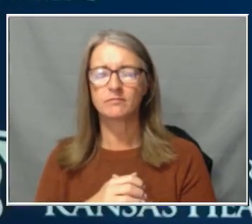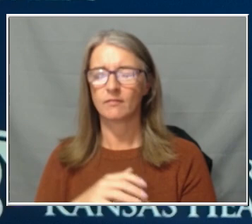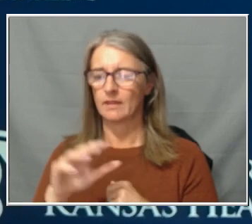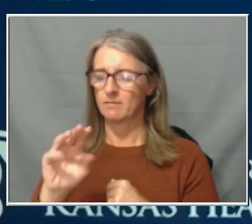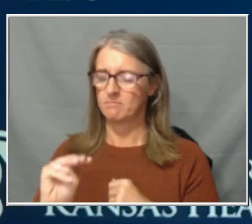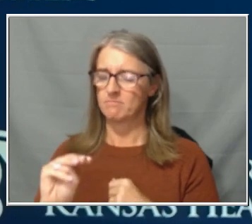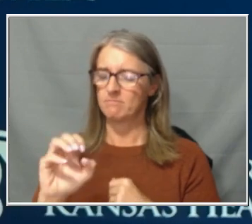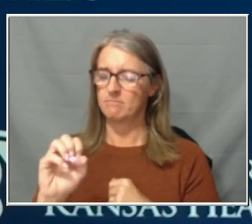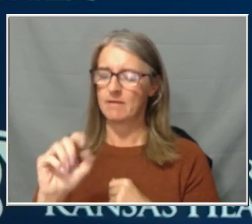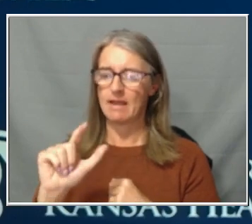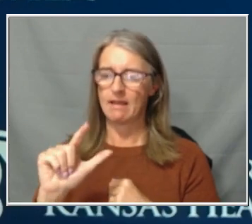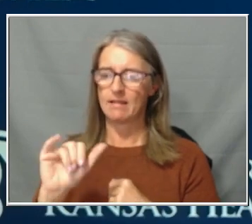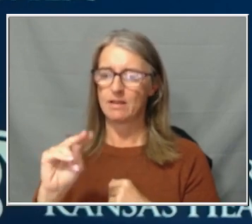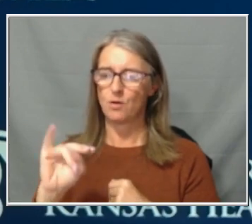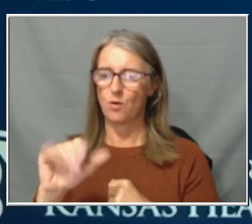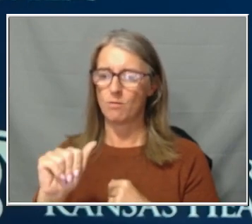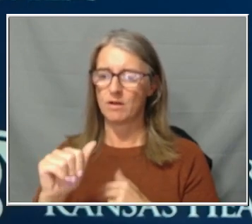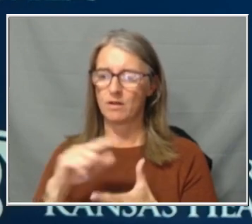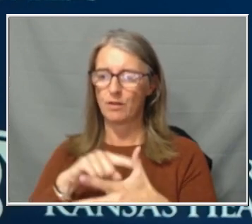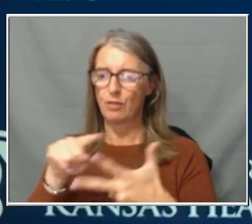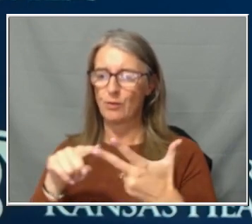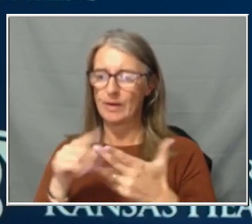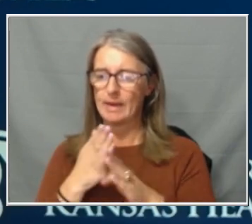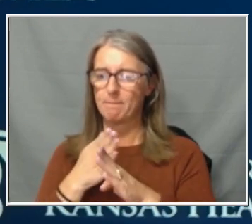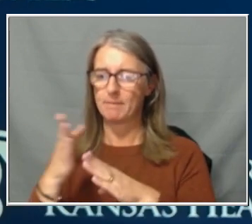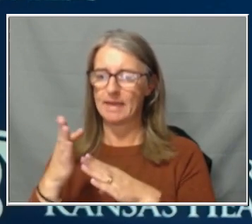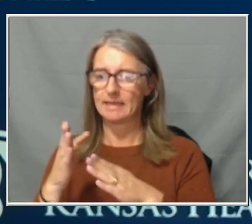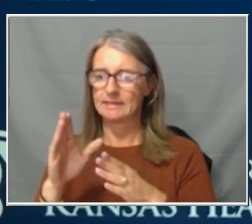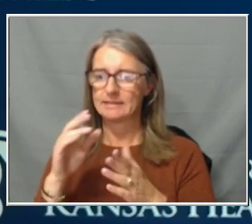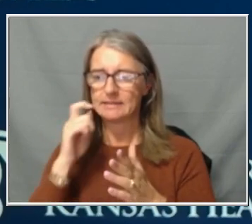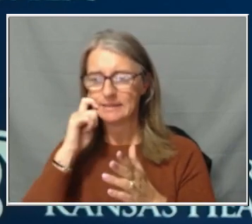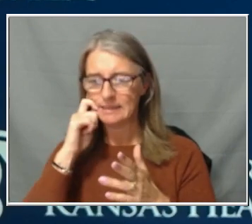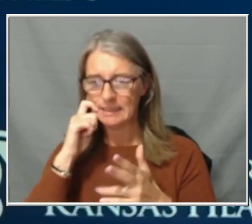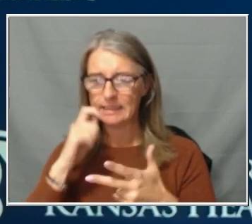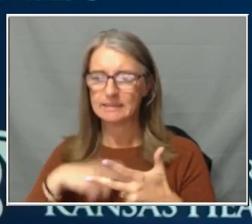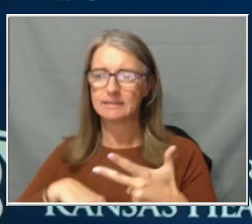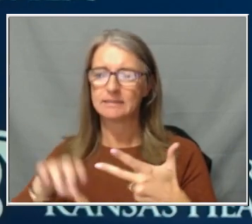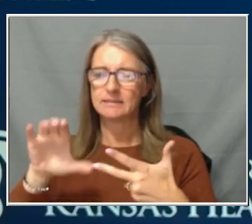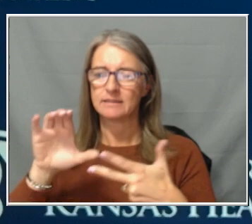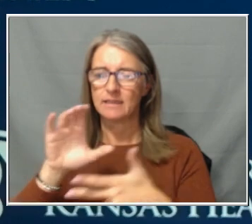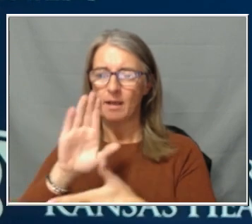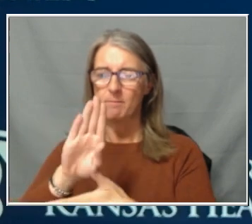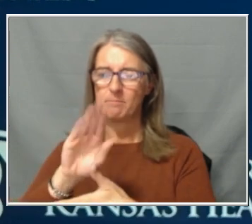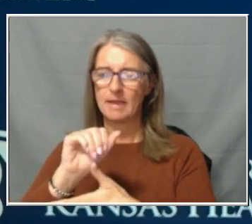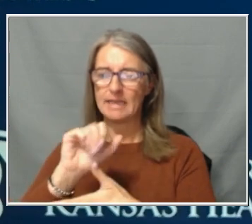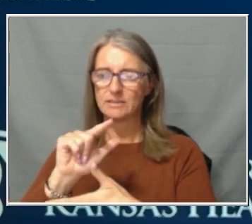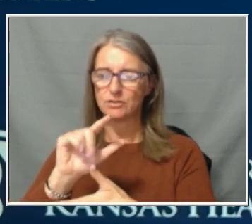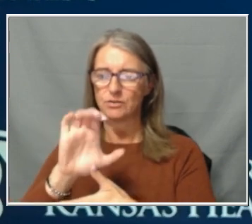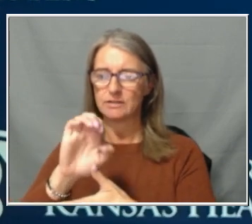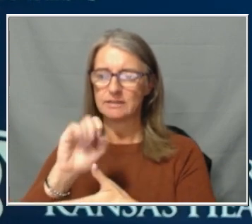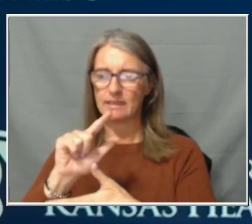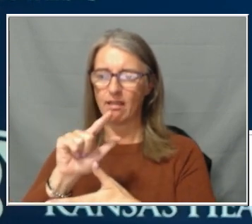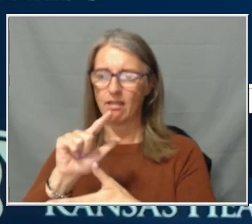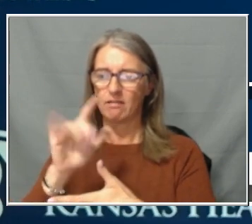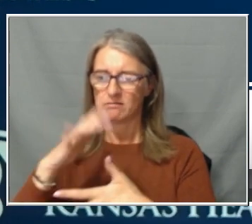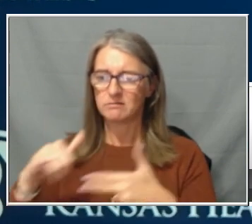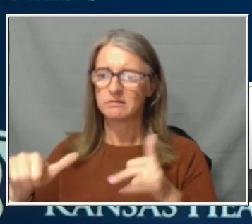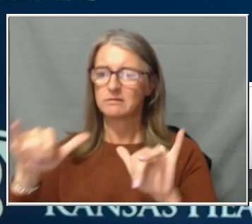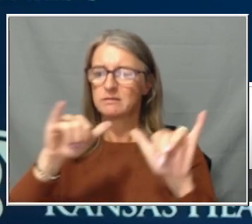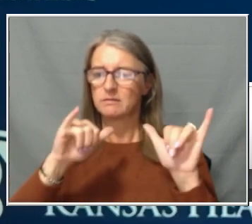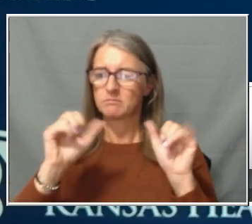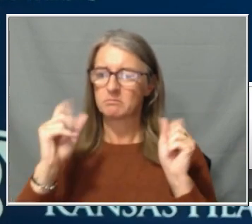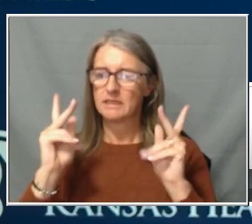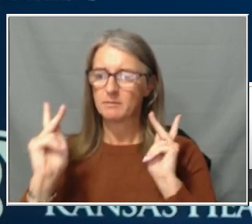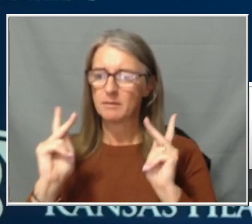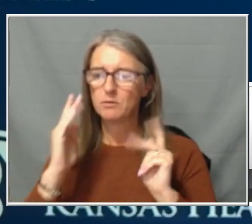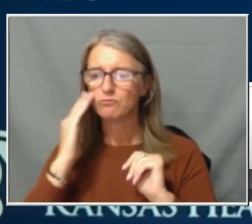of the three main skin cancers. We have squamous cell and basal cell, and those are very common, and many patients are familiar